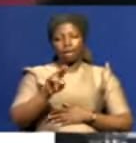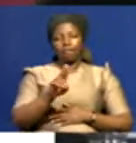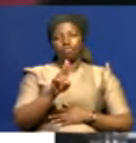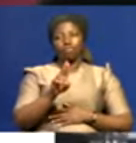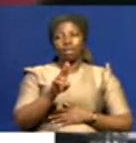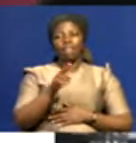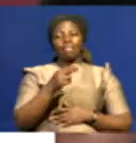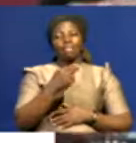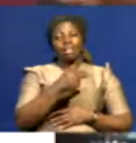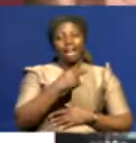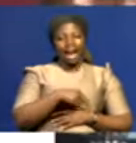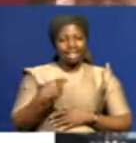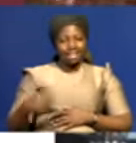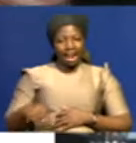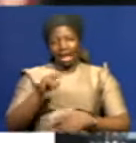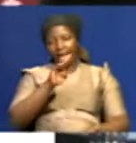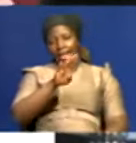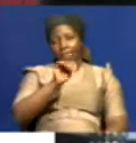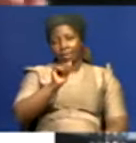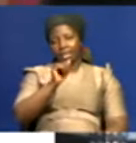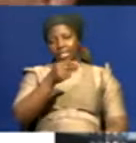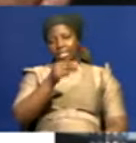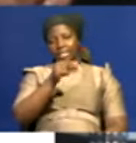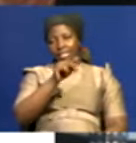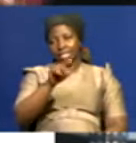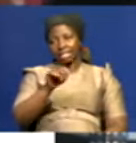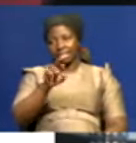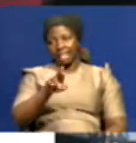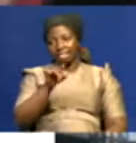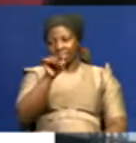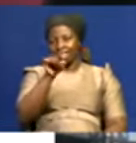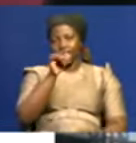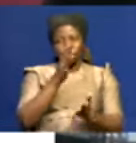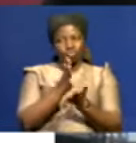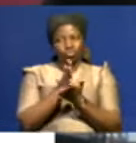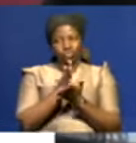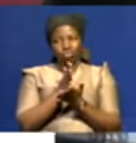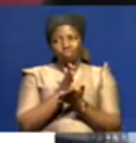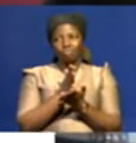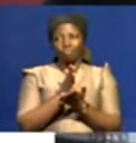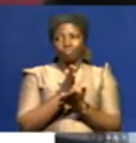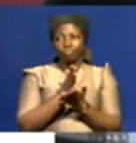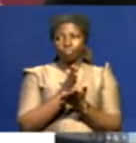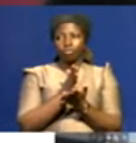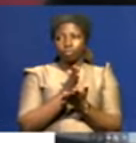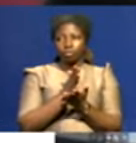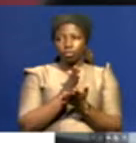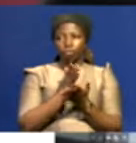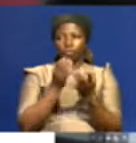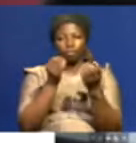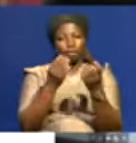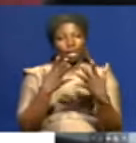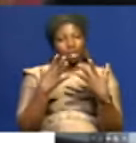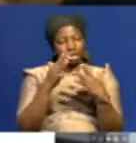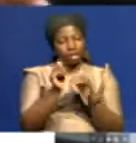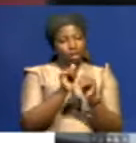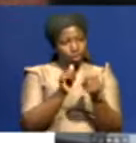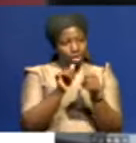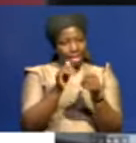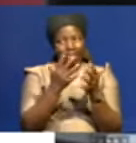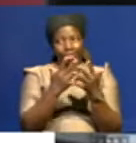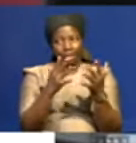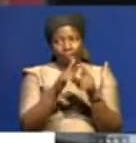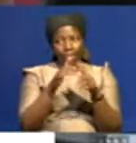Bazaar has been born. Hustler Bazaar, at the end of the day, brother, it doesn't really start and end with the rally. In all these sporting events that the